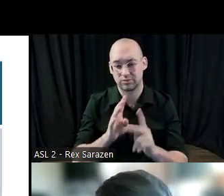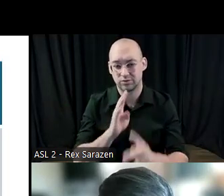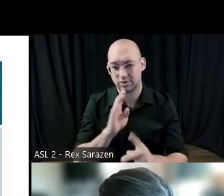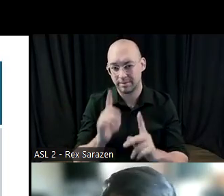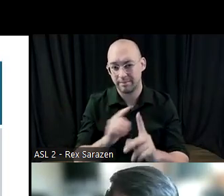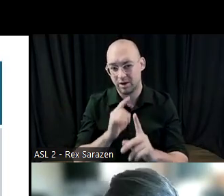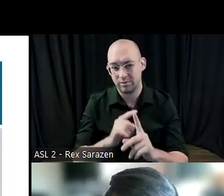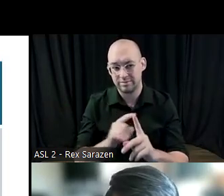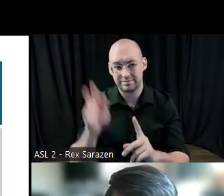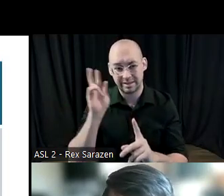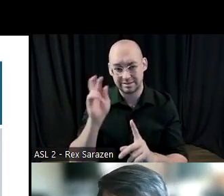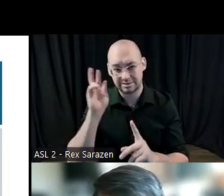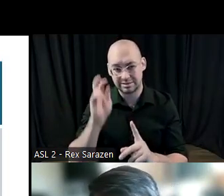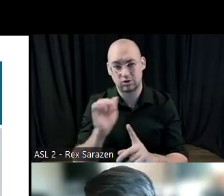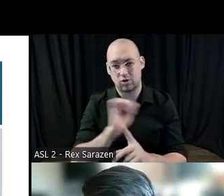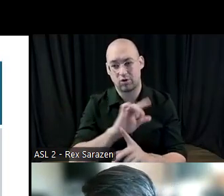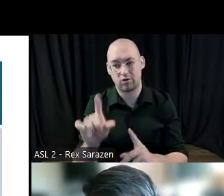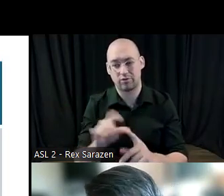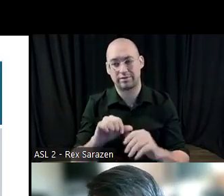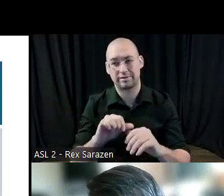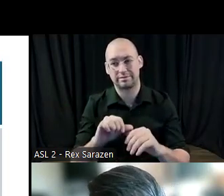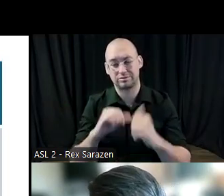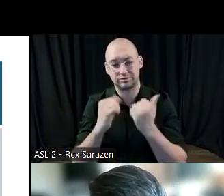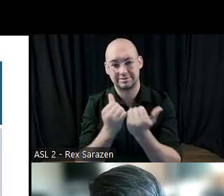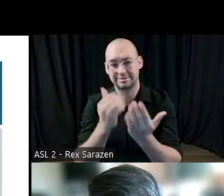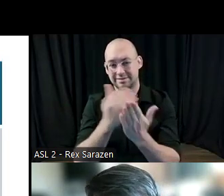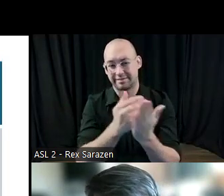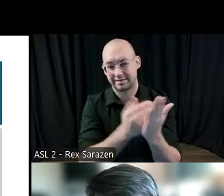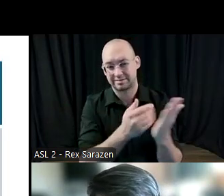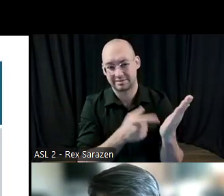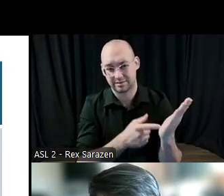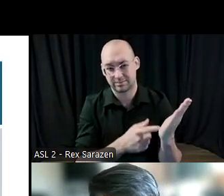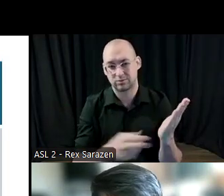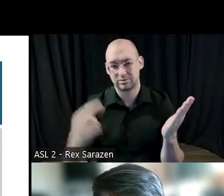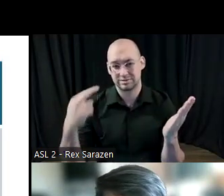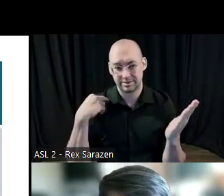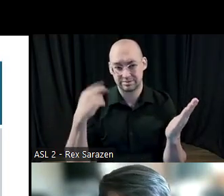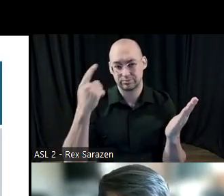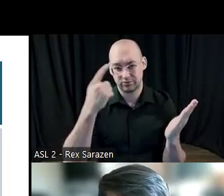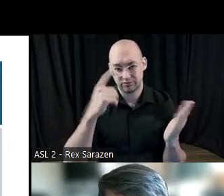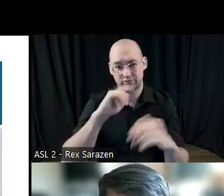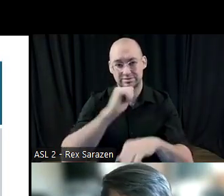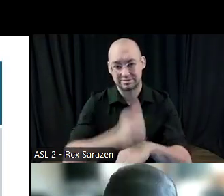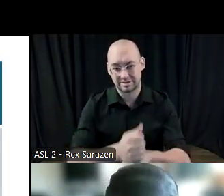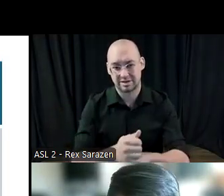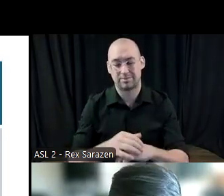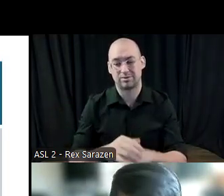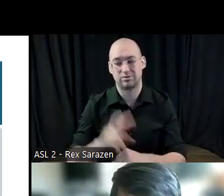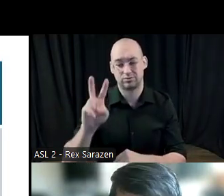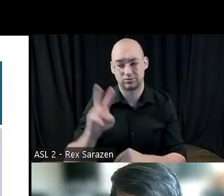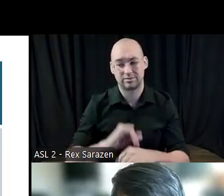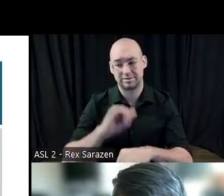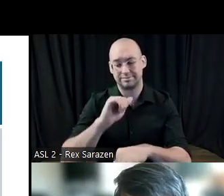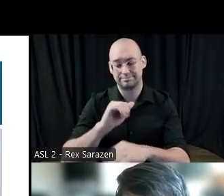we're listing all the agencies that really need to have a responsibility for implementation. Number two, protect